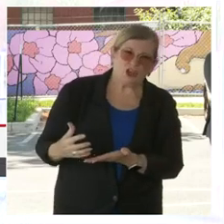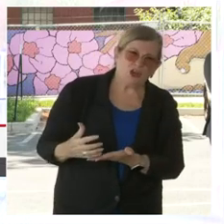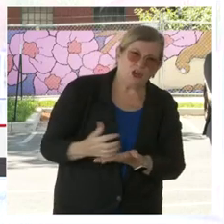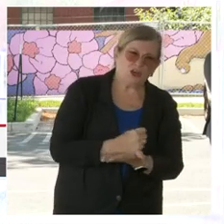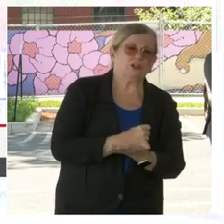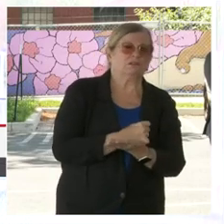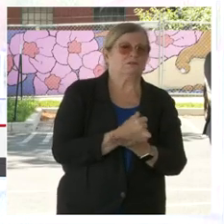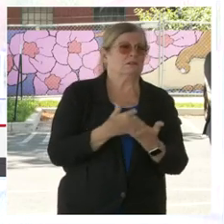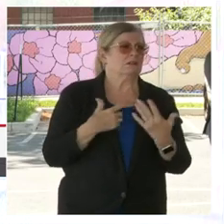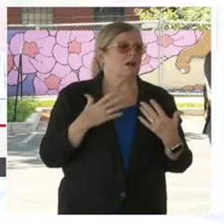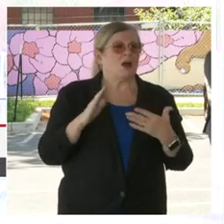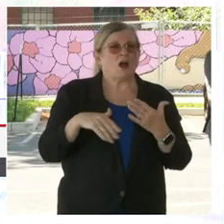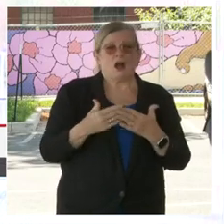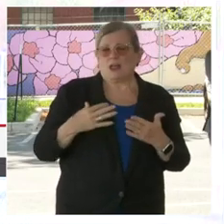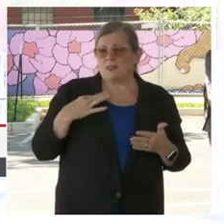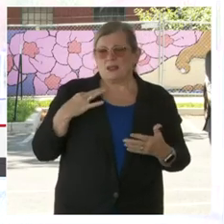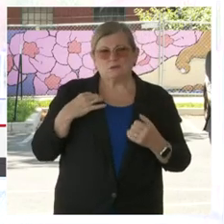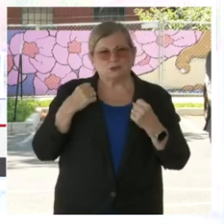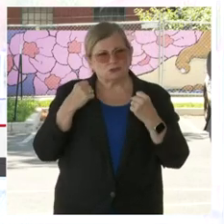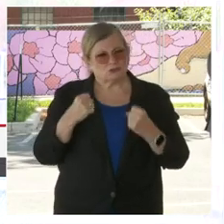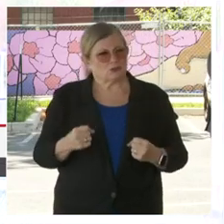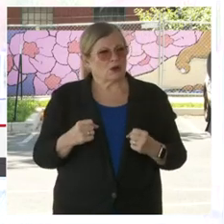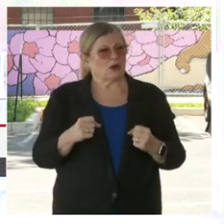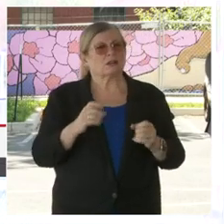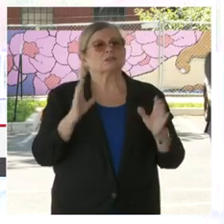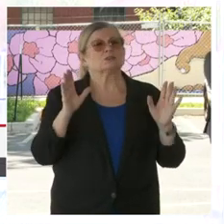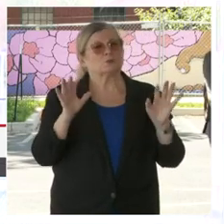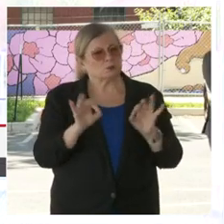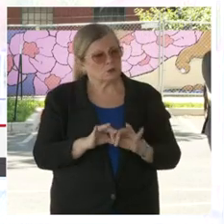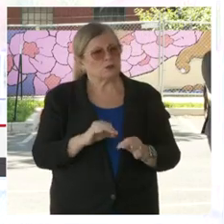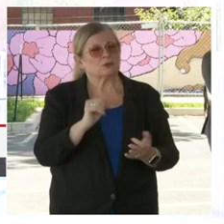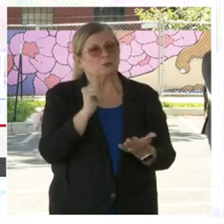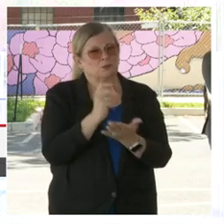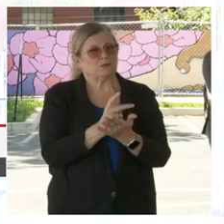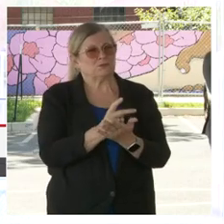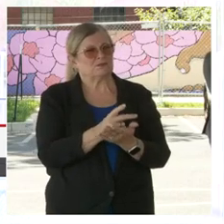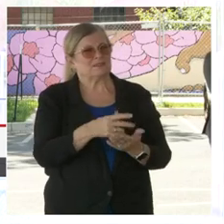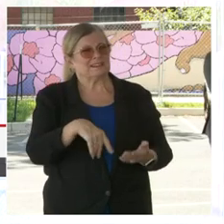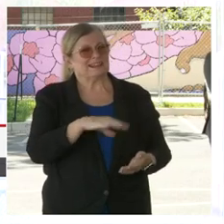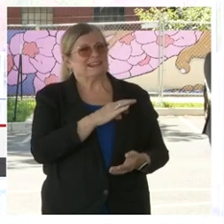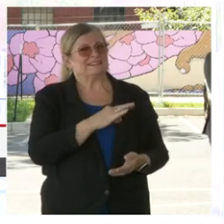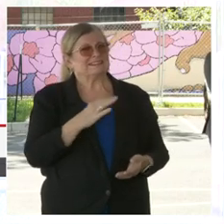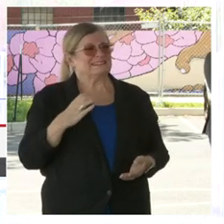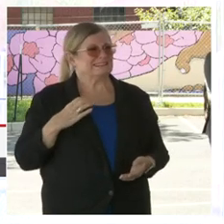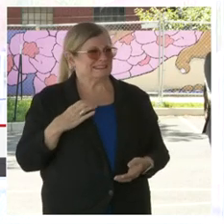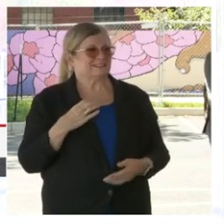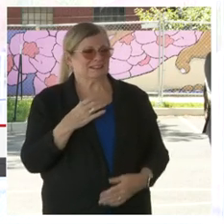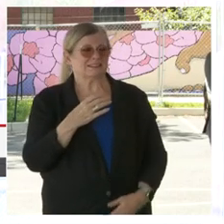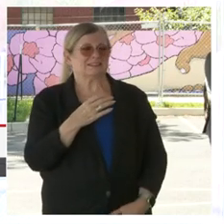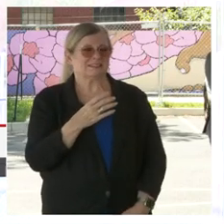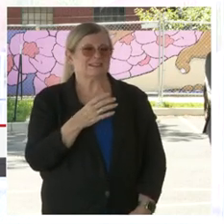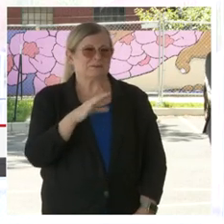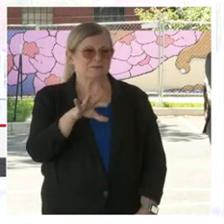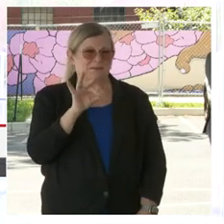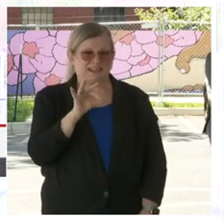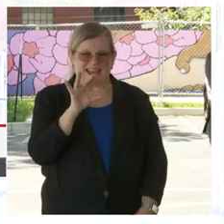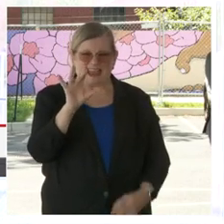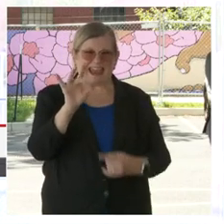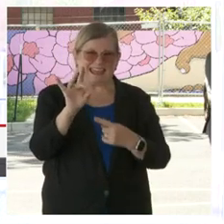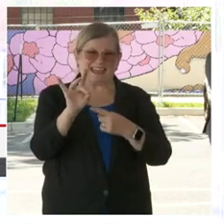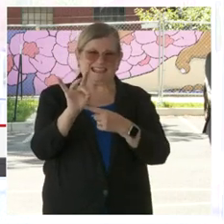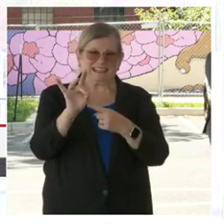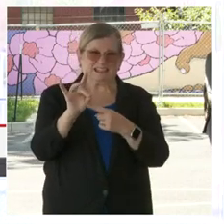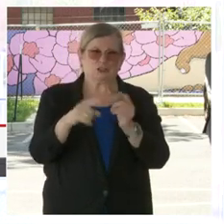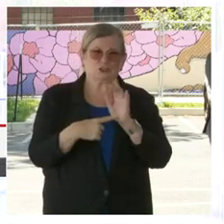were strong and certainly worthy of approval, the committee could only select 8, and these 8 will represent the inauguration of